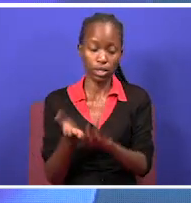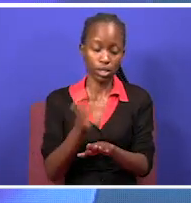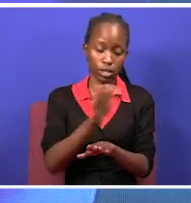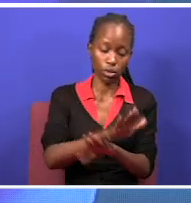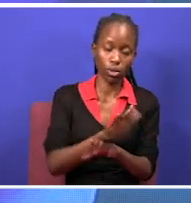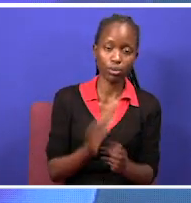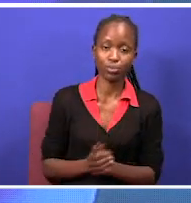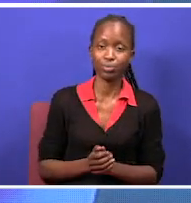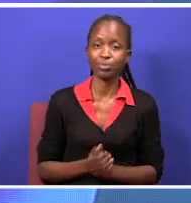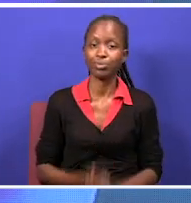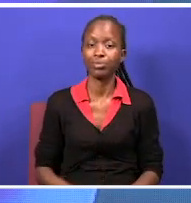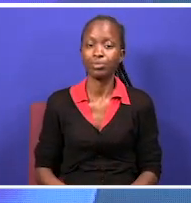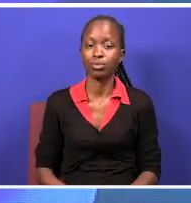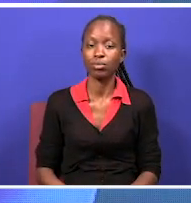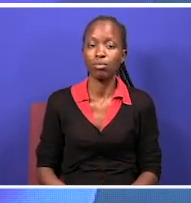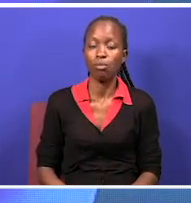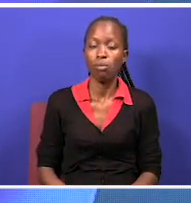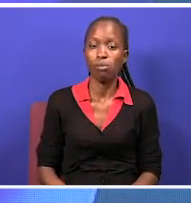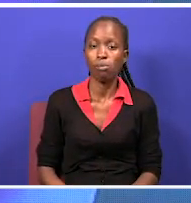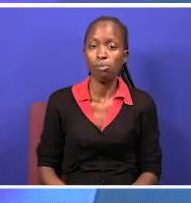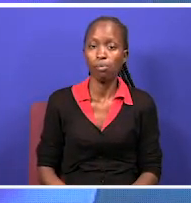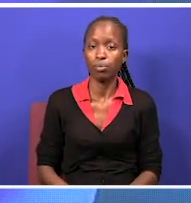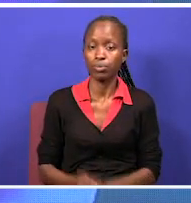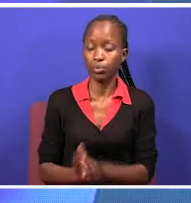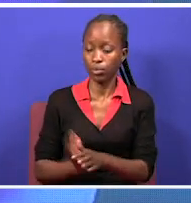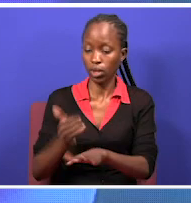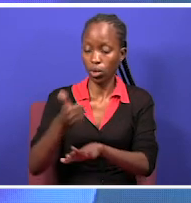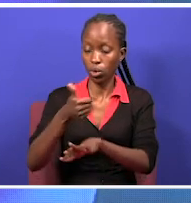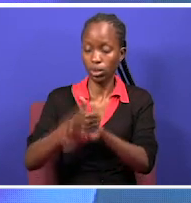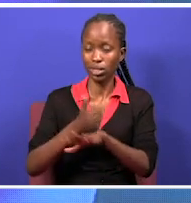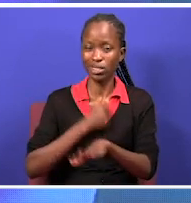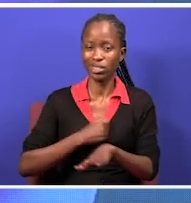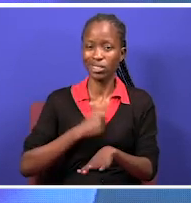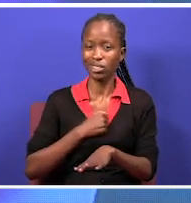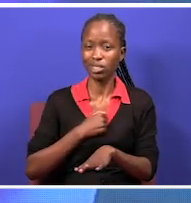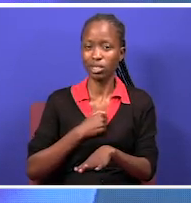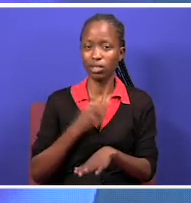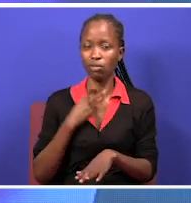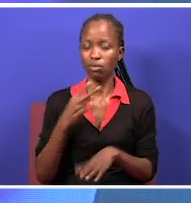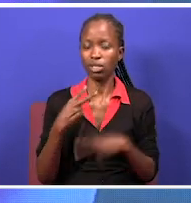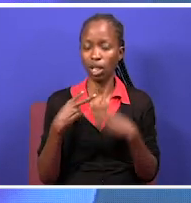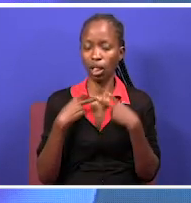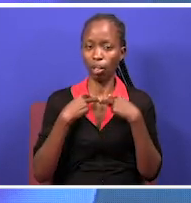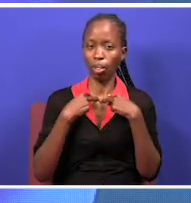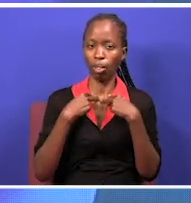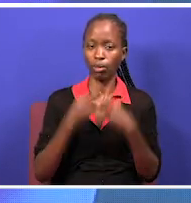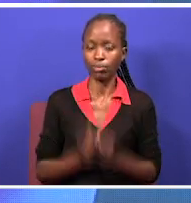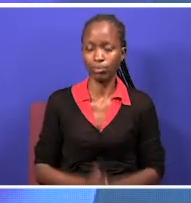restored. An altar, according to the definitions I could find, is a